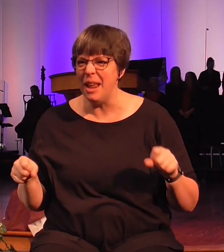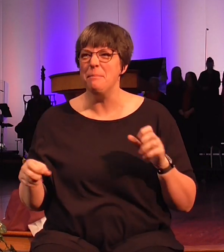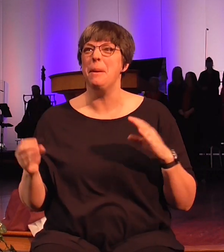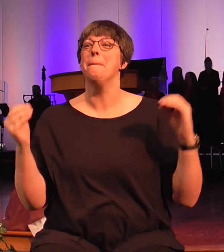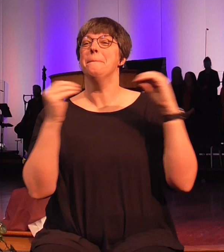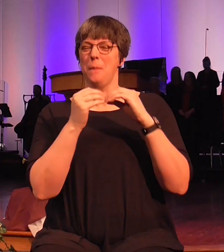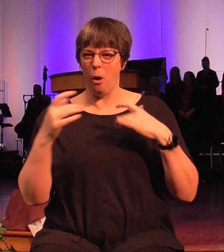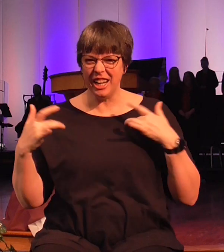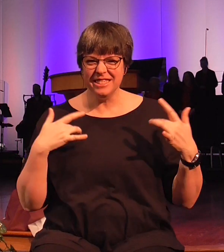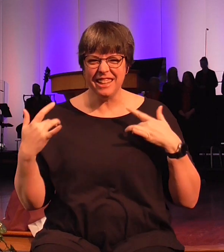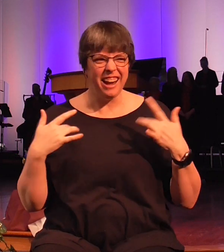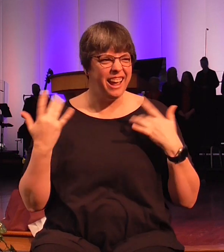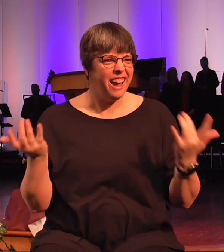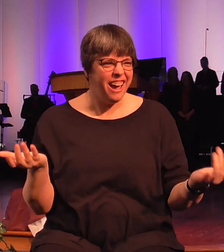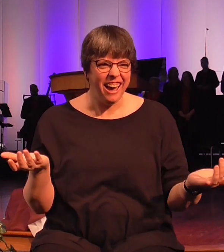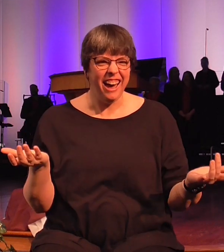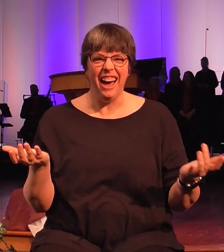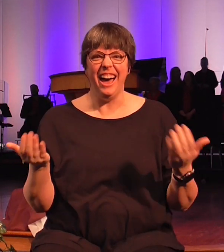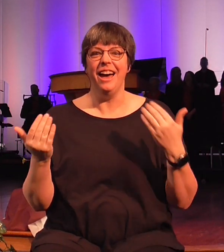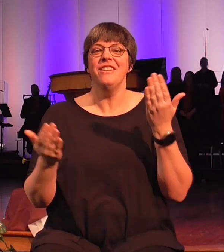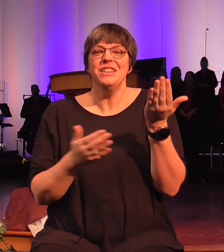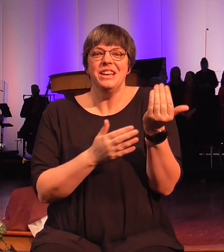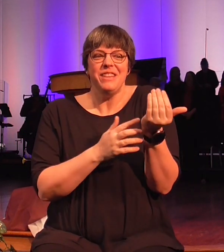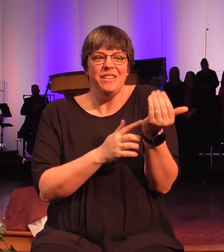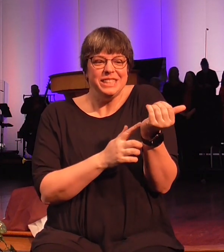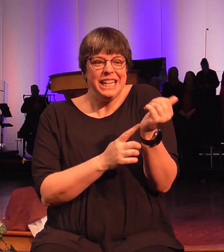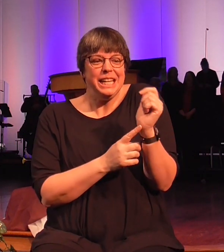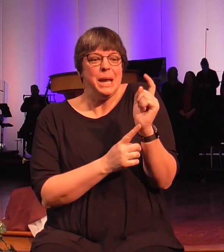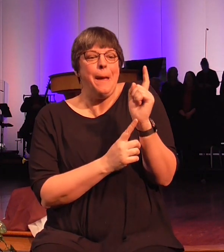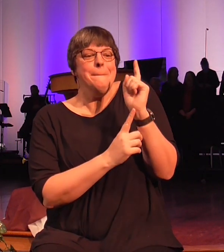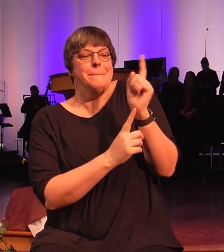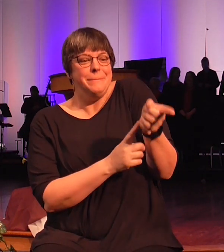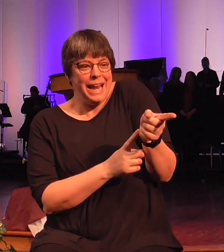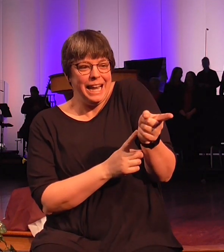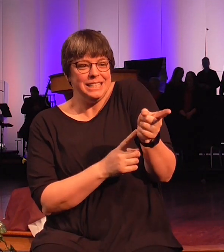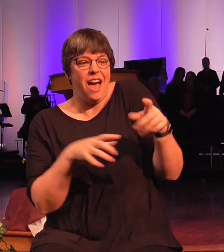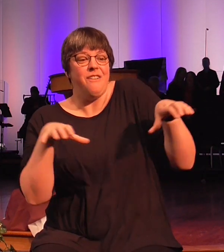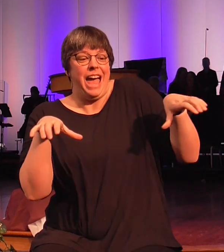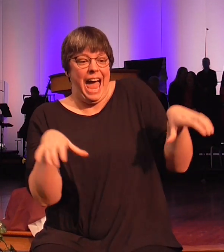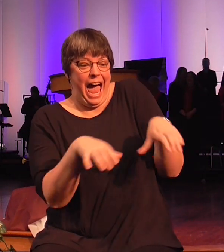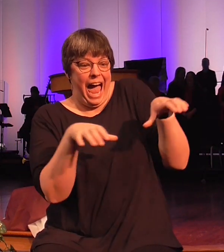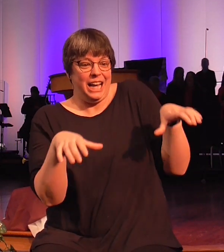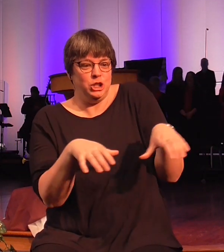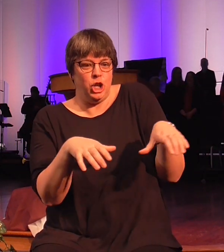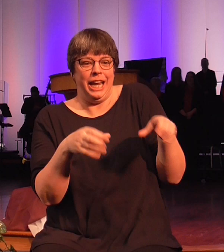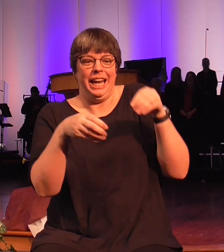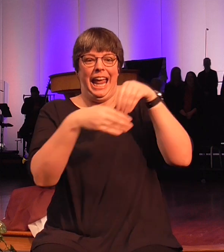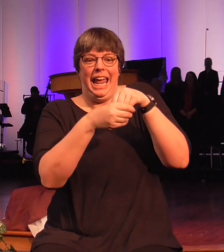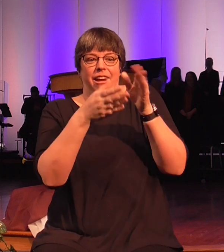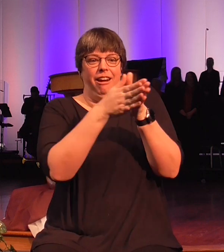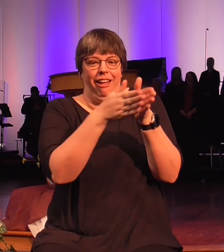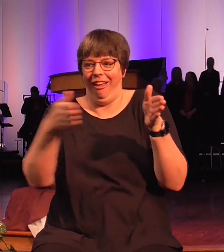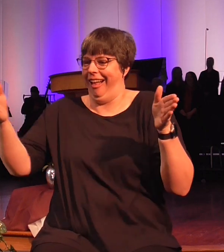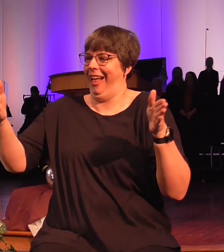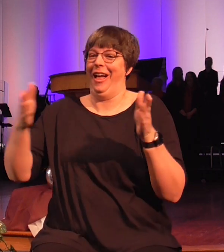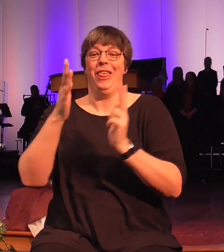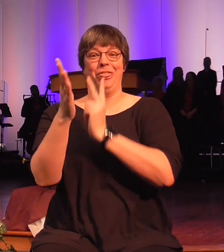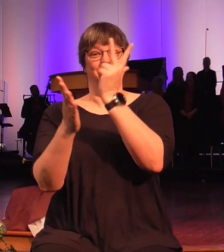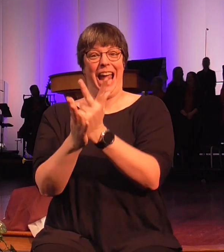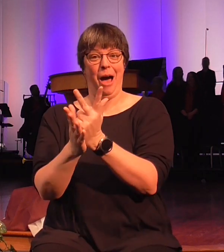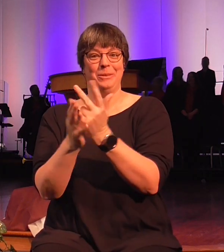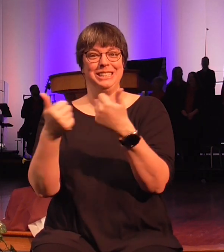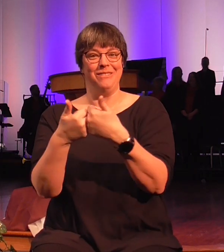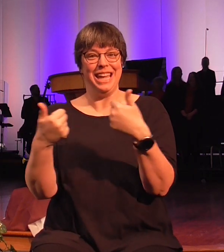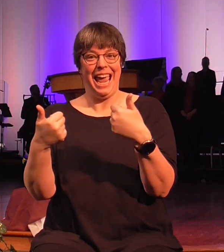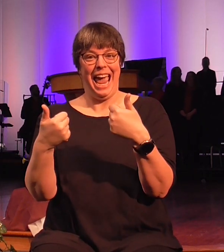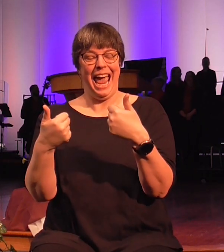exciting? You've got 15 minutes of action packed into a 3.5-hour game. I mean, how could it be more exciting?